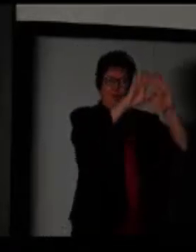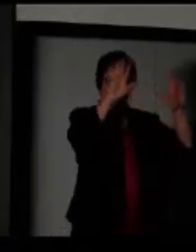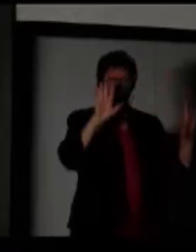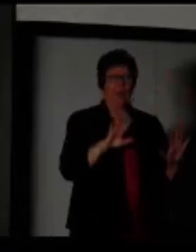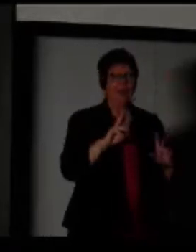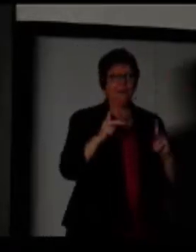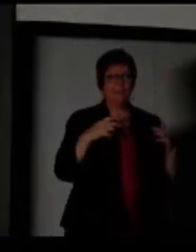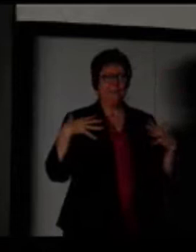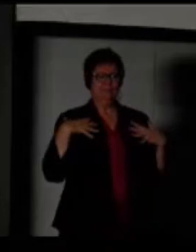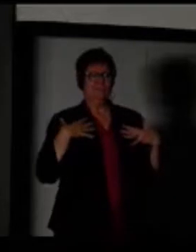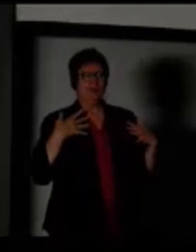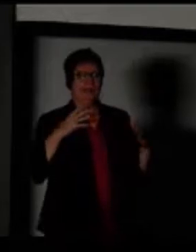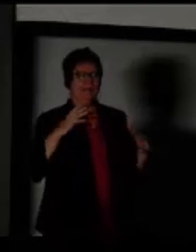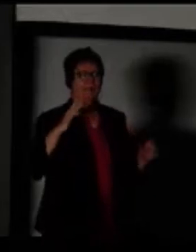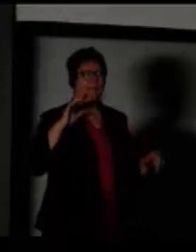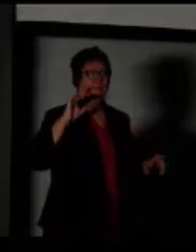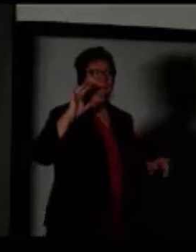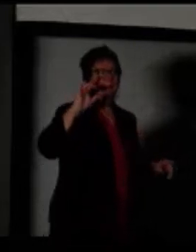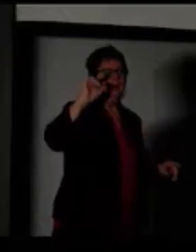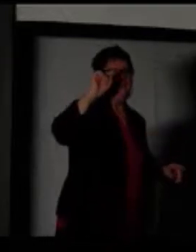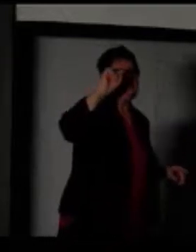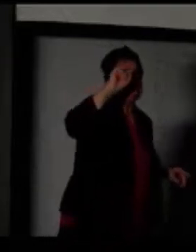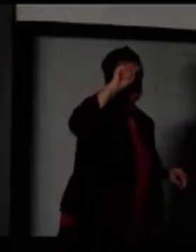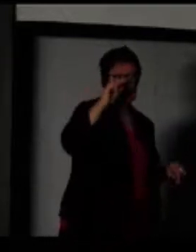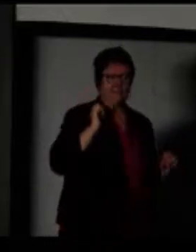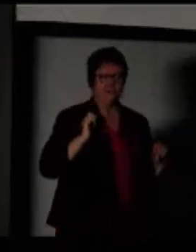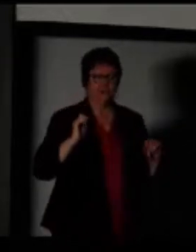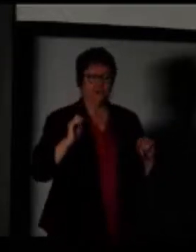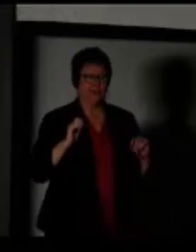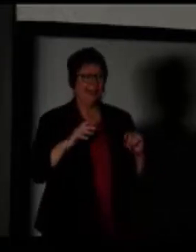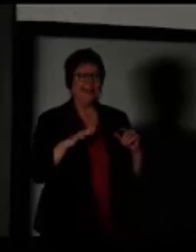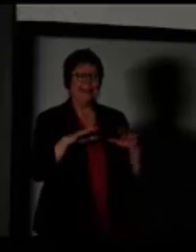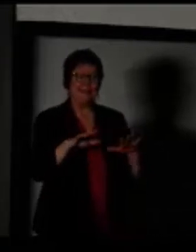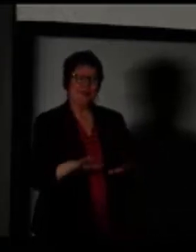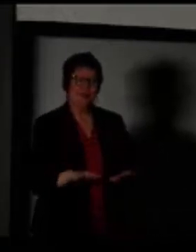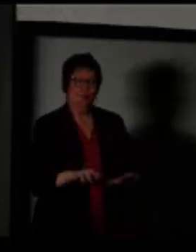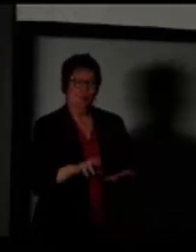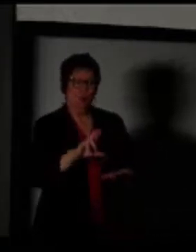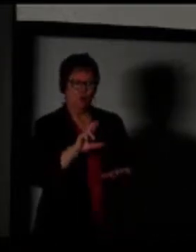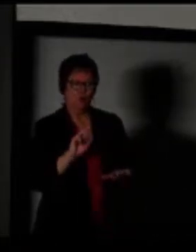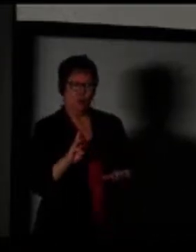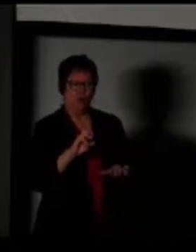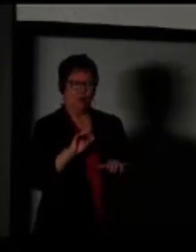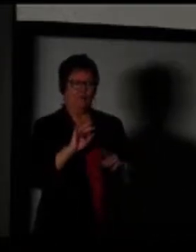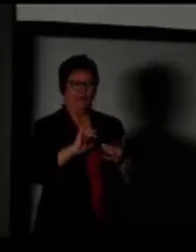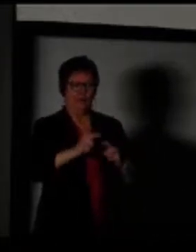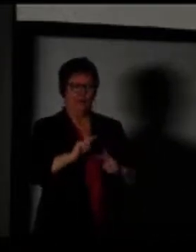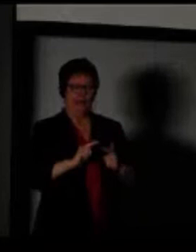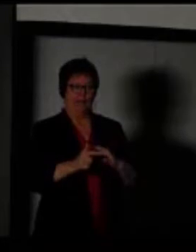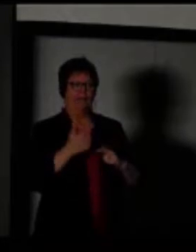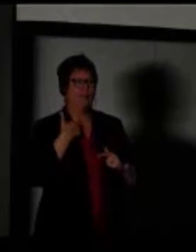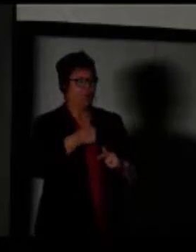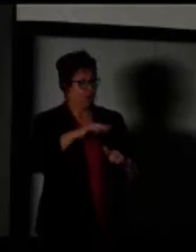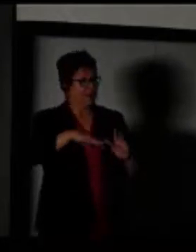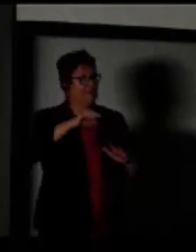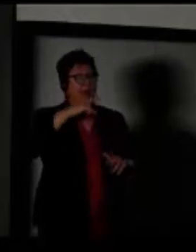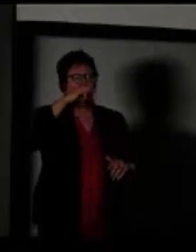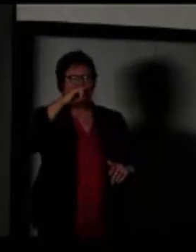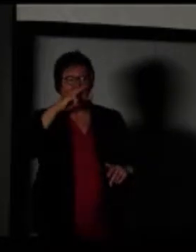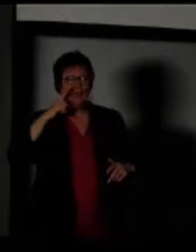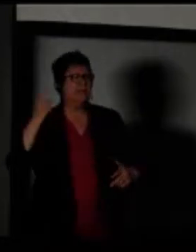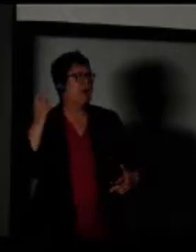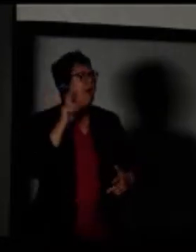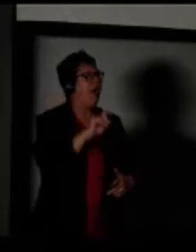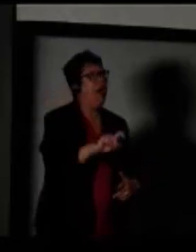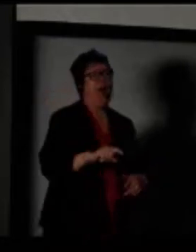not go up and touch it. It has a lower row of interactives. And what we have found is that when kids come in, they see it, they